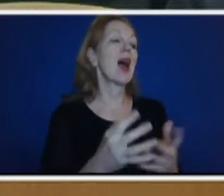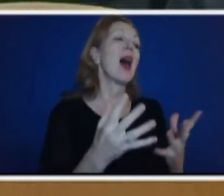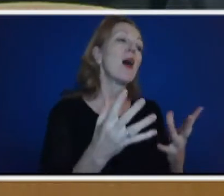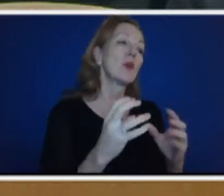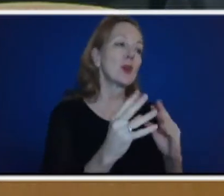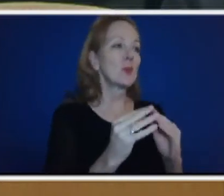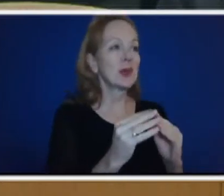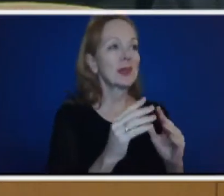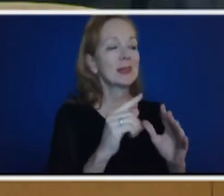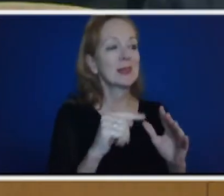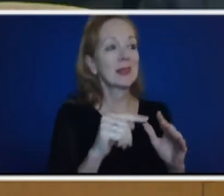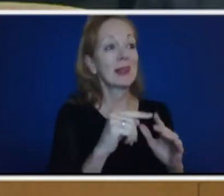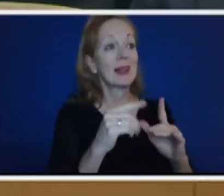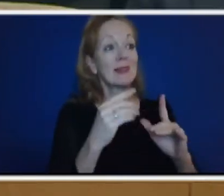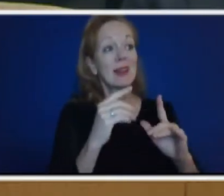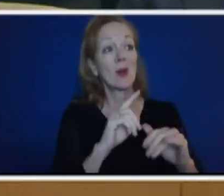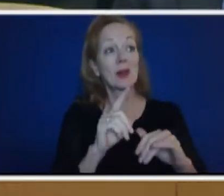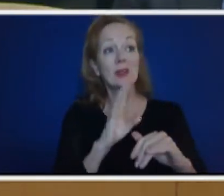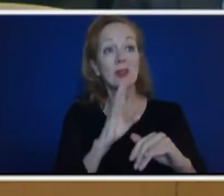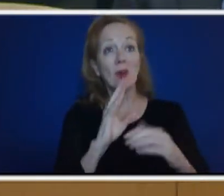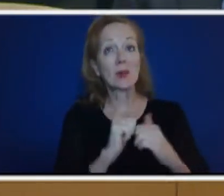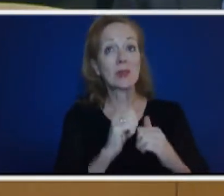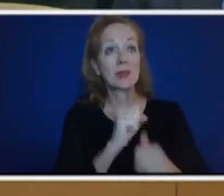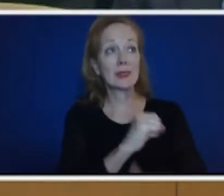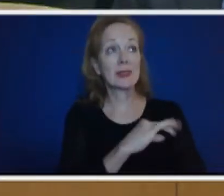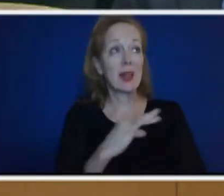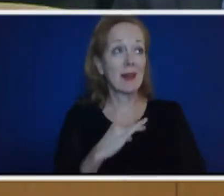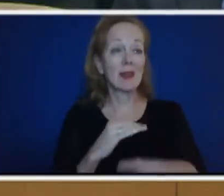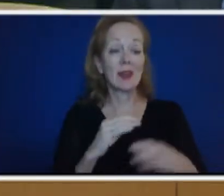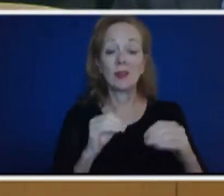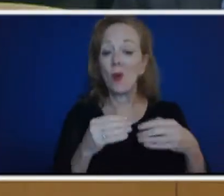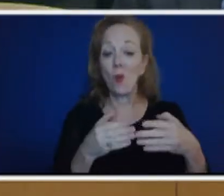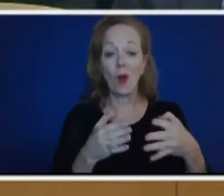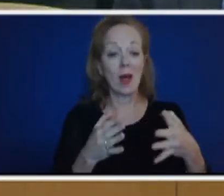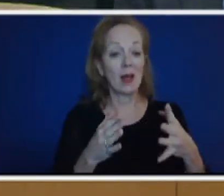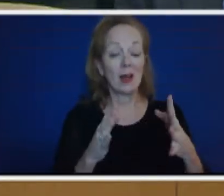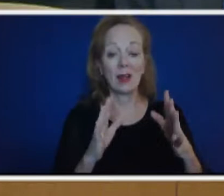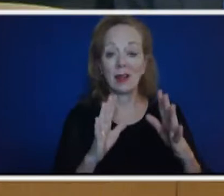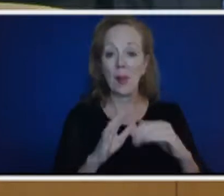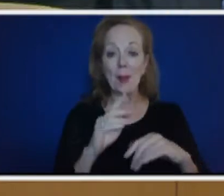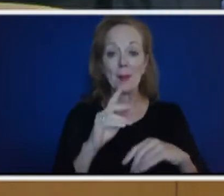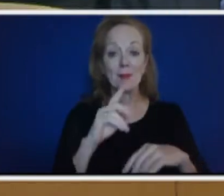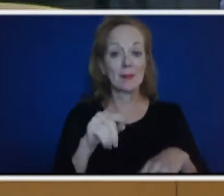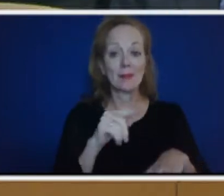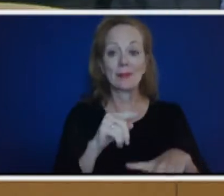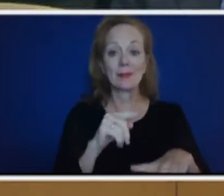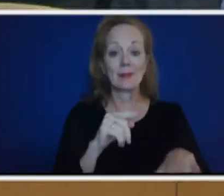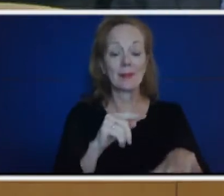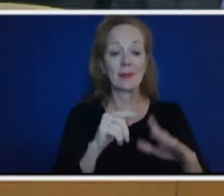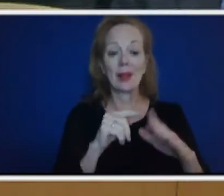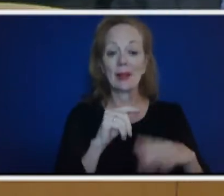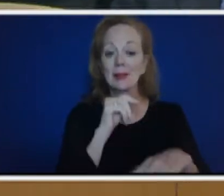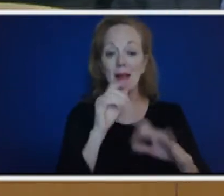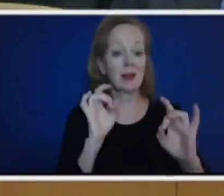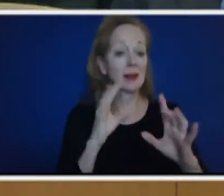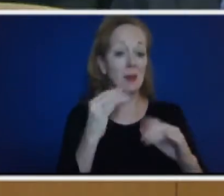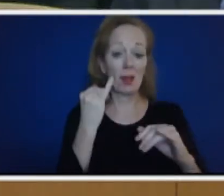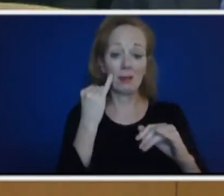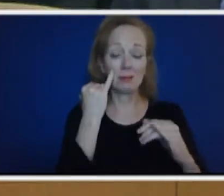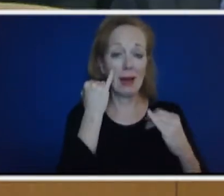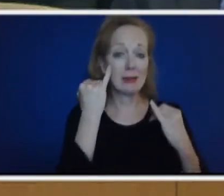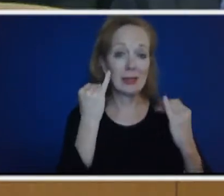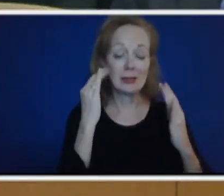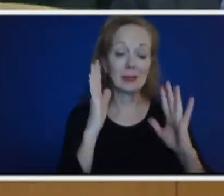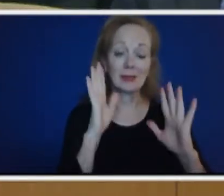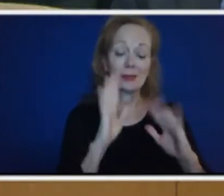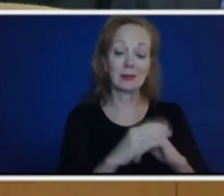things that if I went in and talked to staff about it, there would be no way in the world. But it's not a terrible idea,